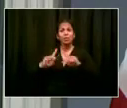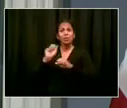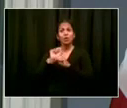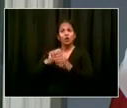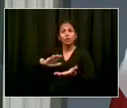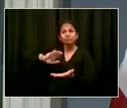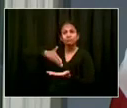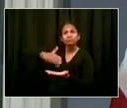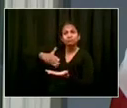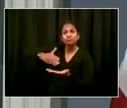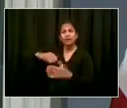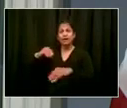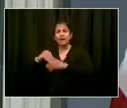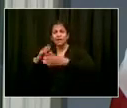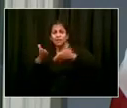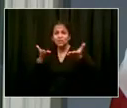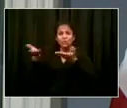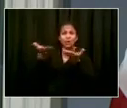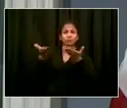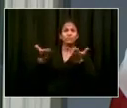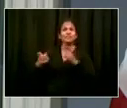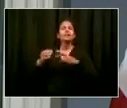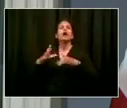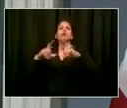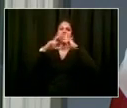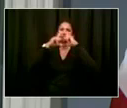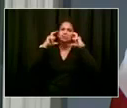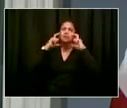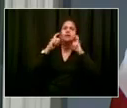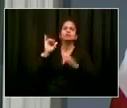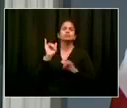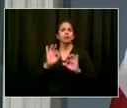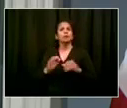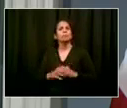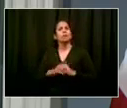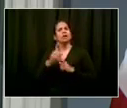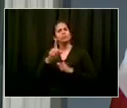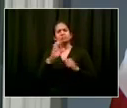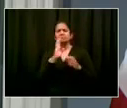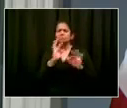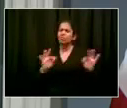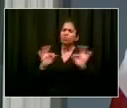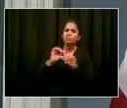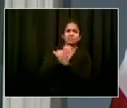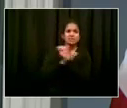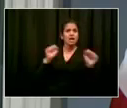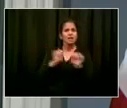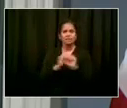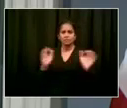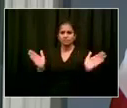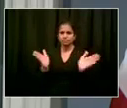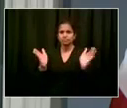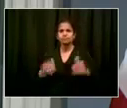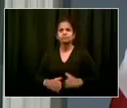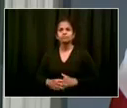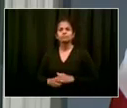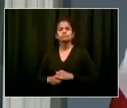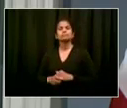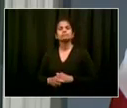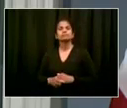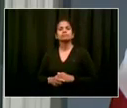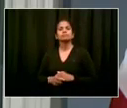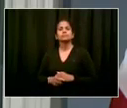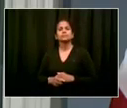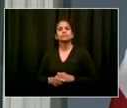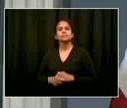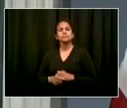for them and for our communities. Like our school guidelines, the restaurant restrictions are stringent